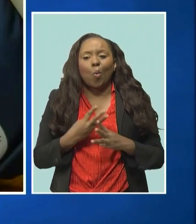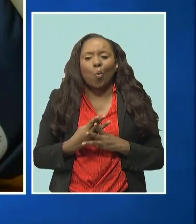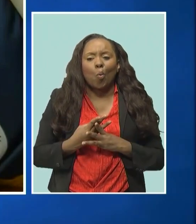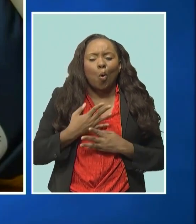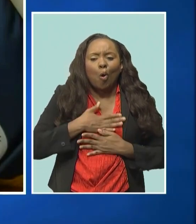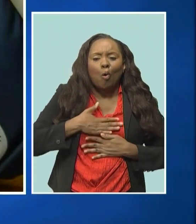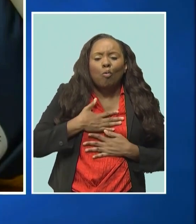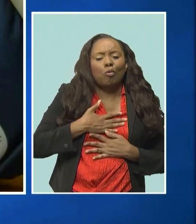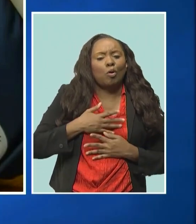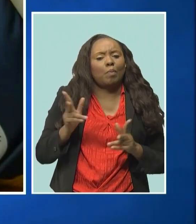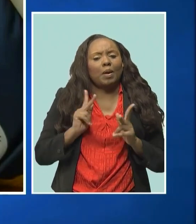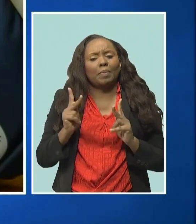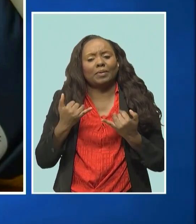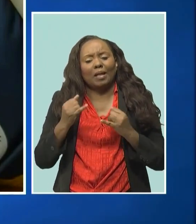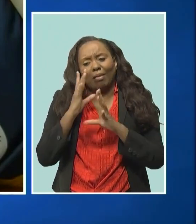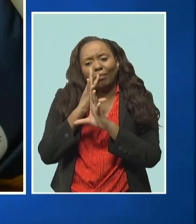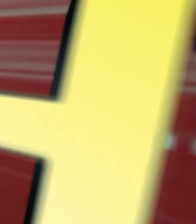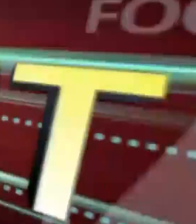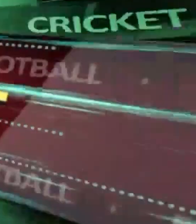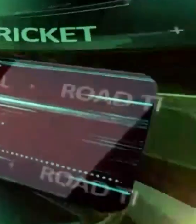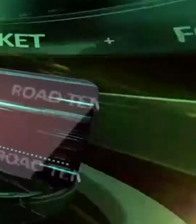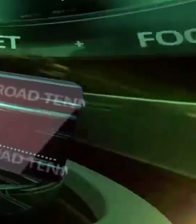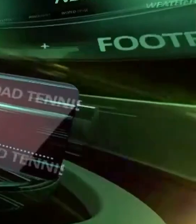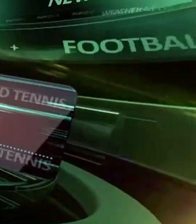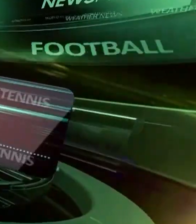as a safe destination.